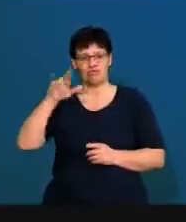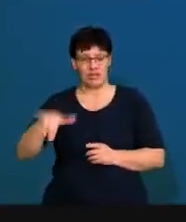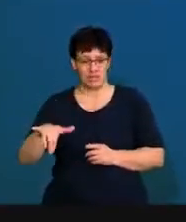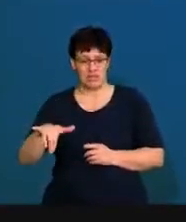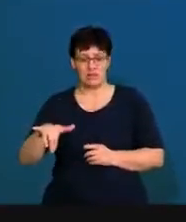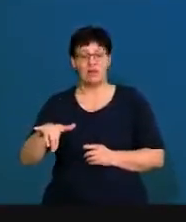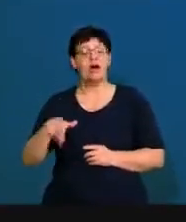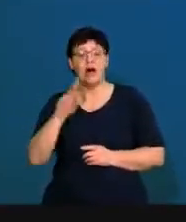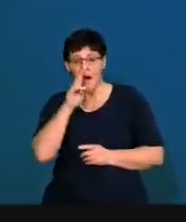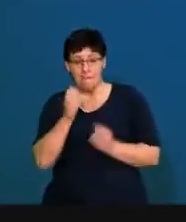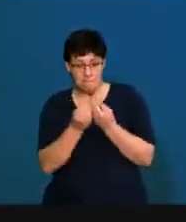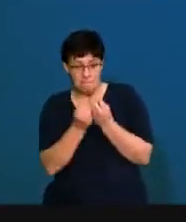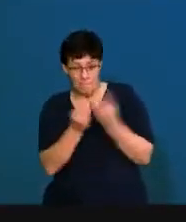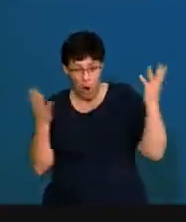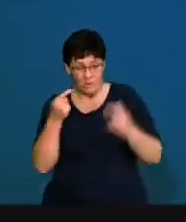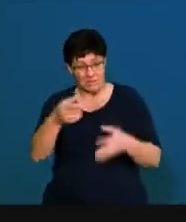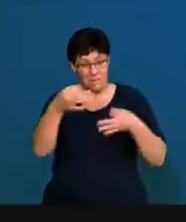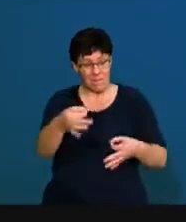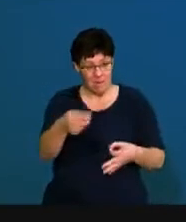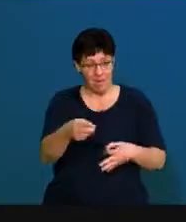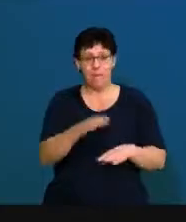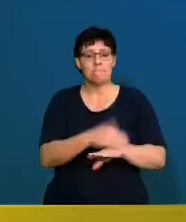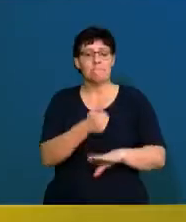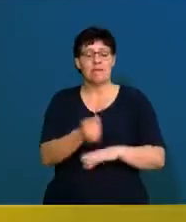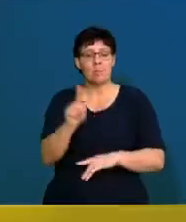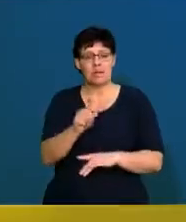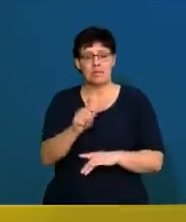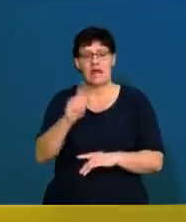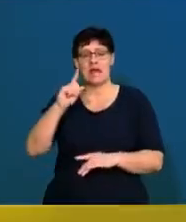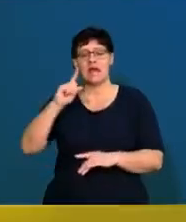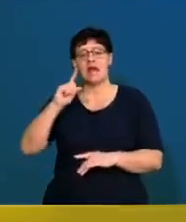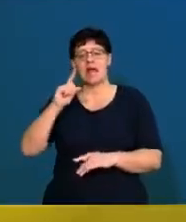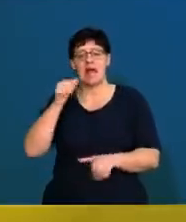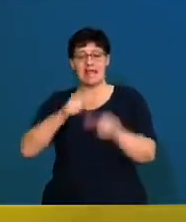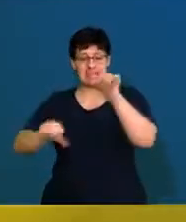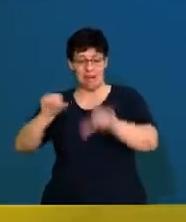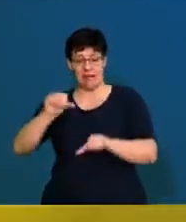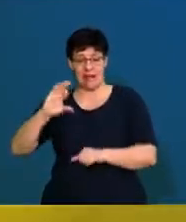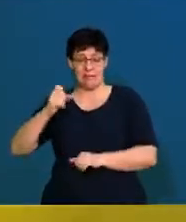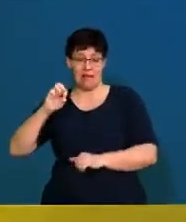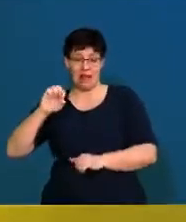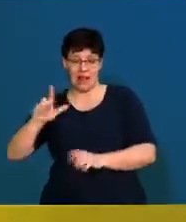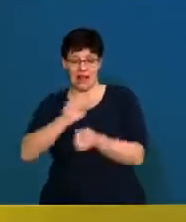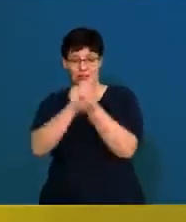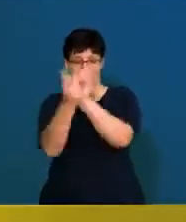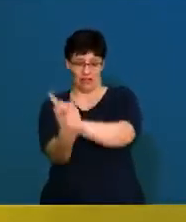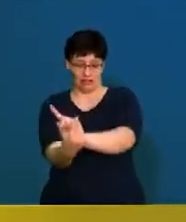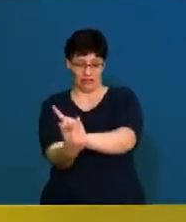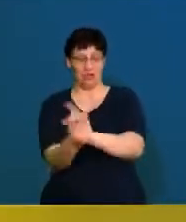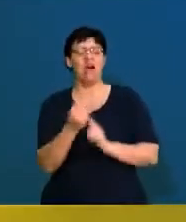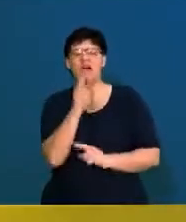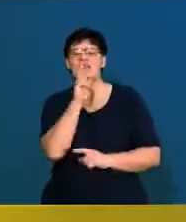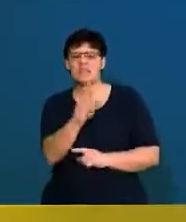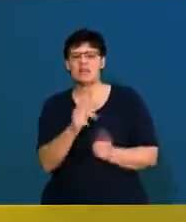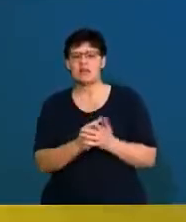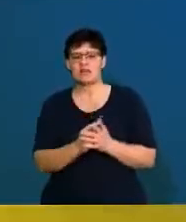greater proportion of it is actually based on chemical change. And under chemical change, there is a number of topics. You can mention